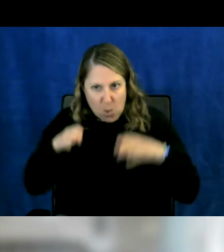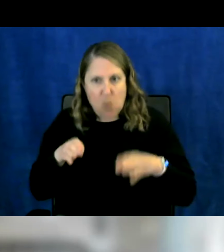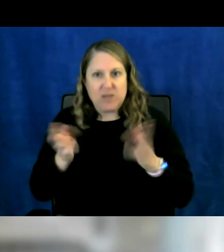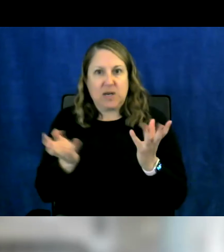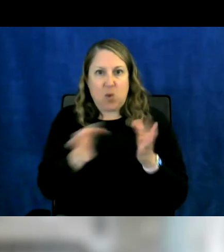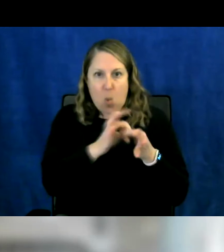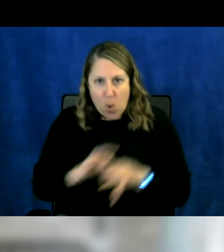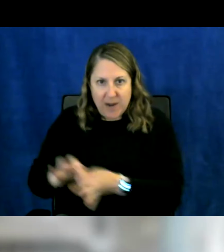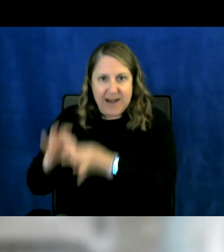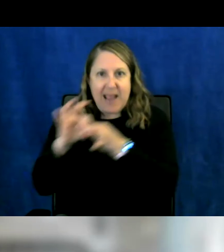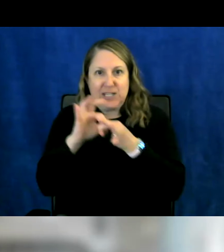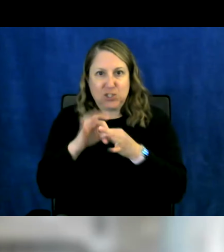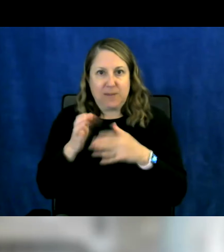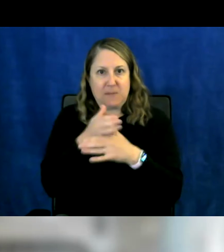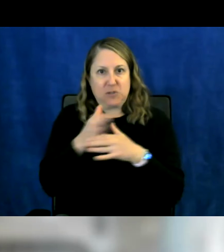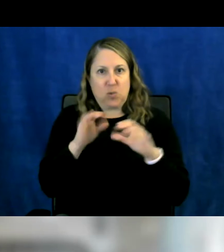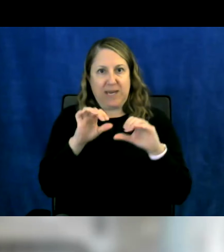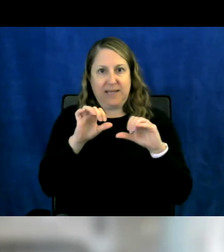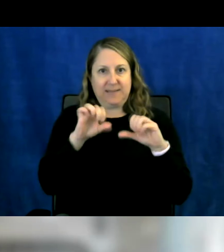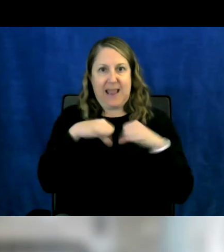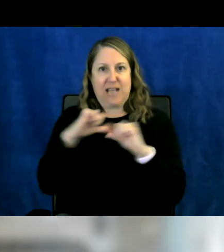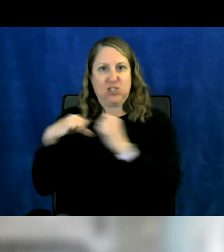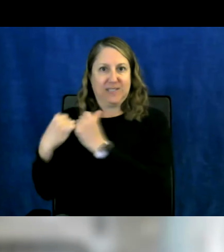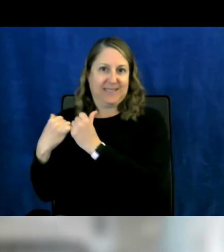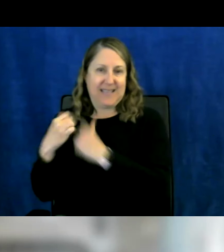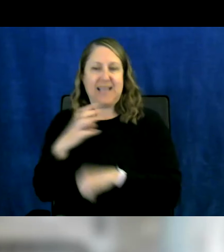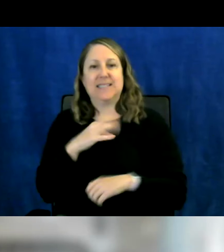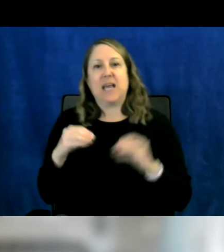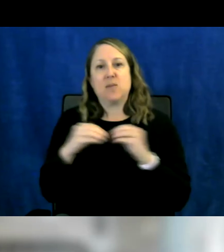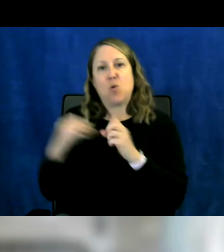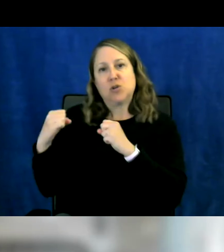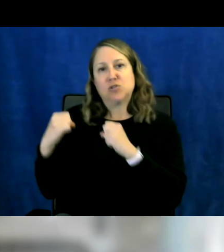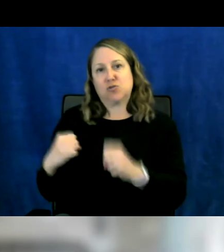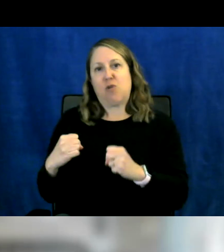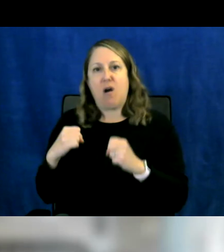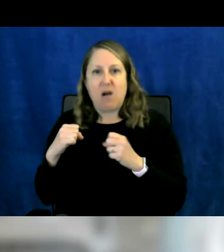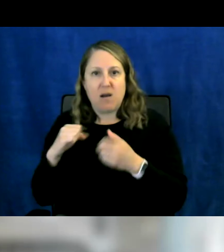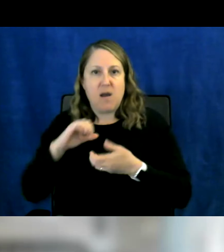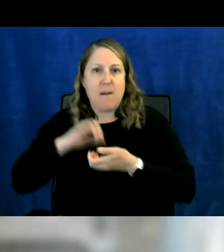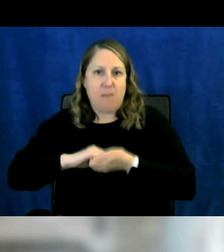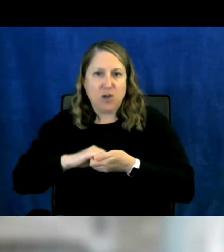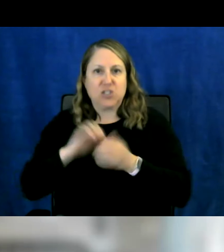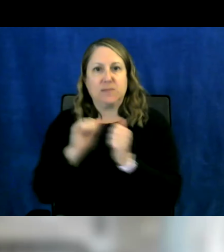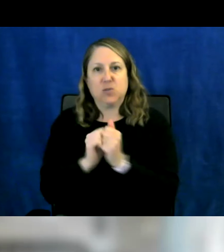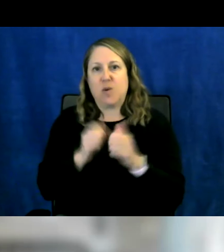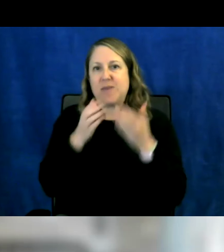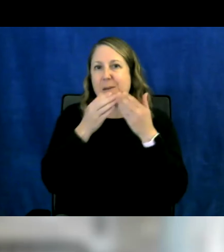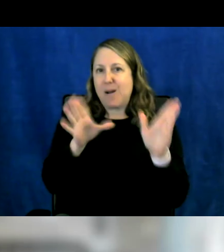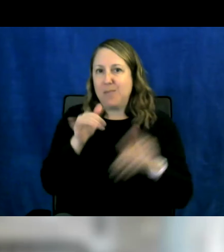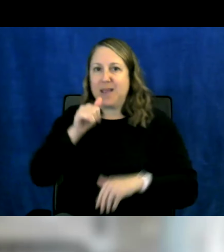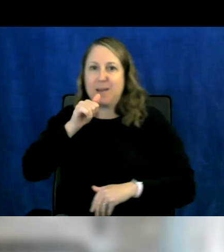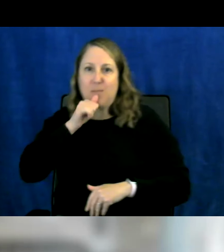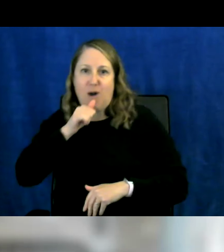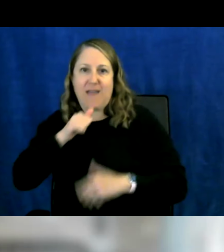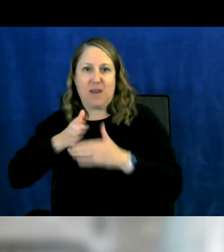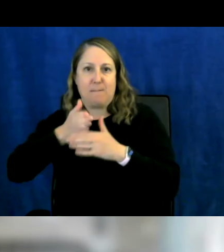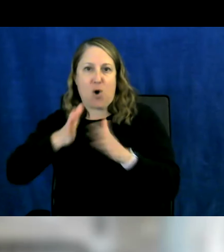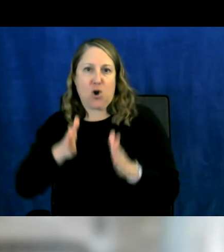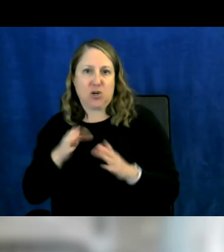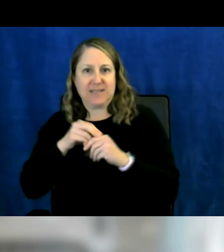state agencies and programs, and stronger collaborative partnerships with public and private partners in communities.